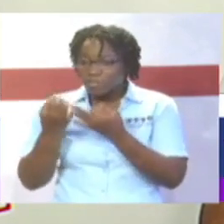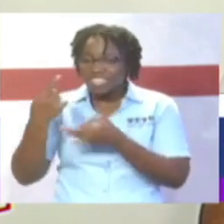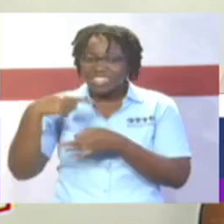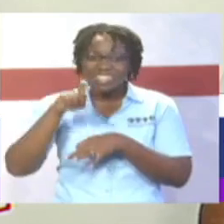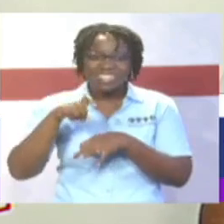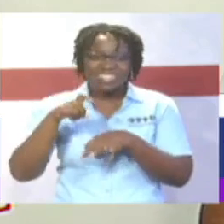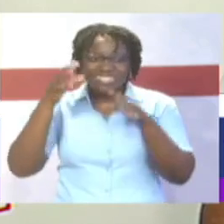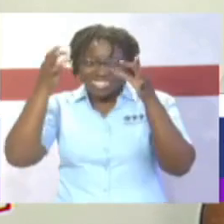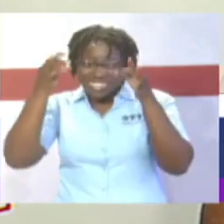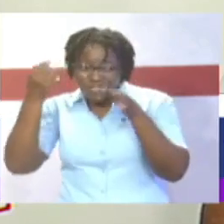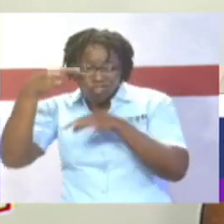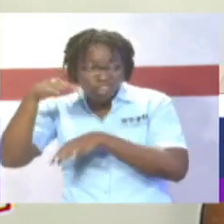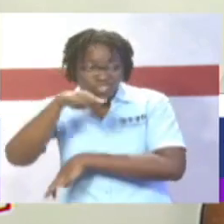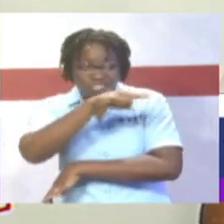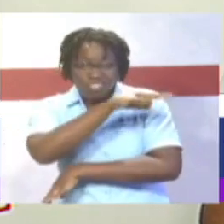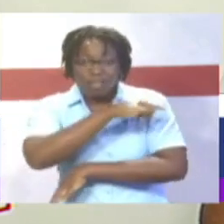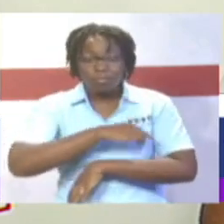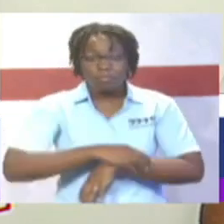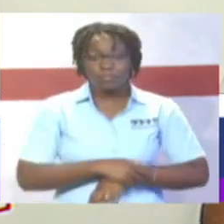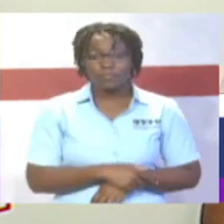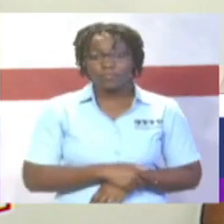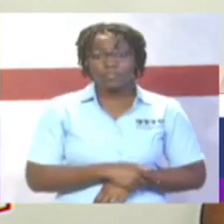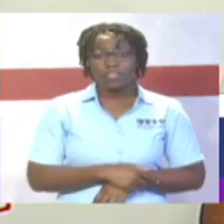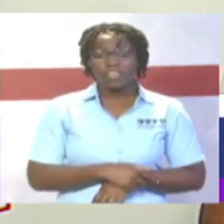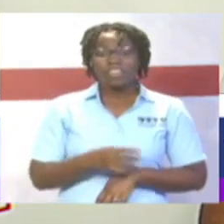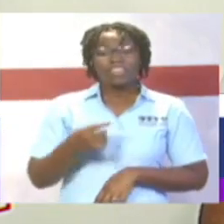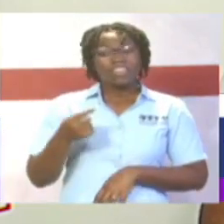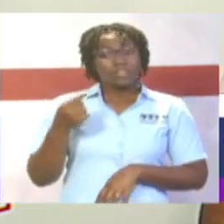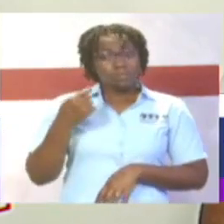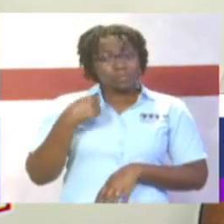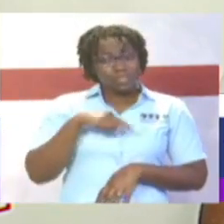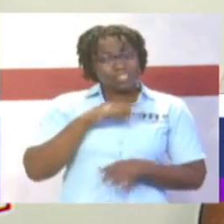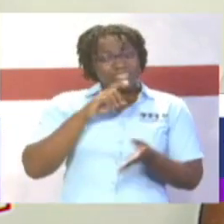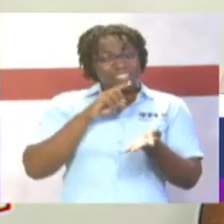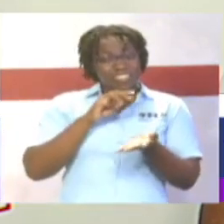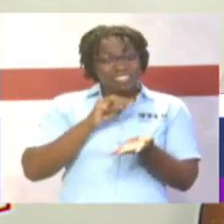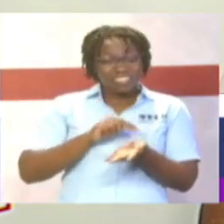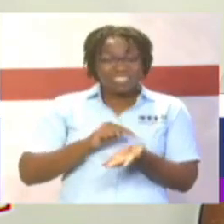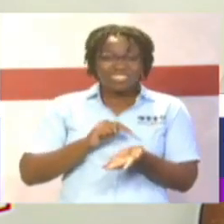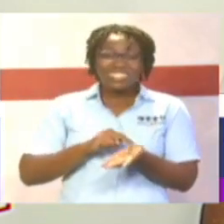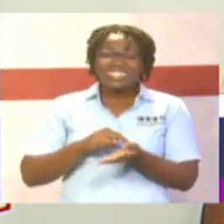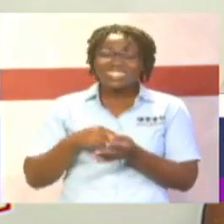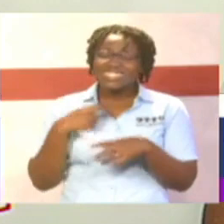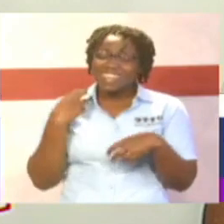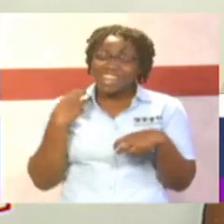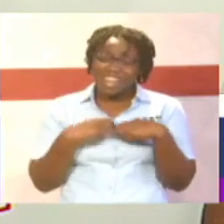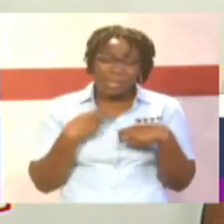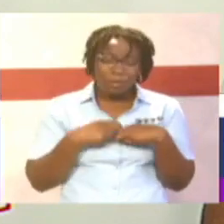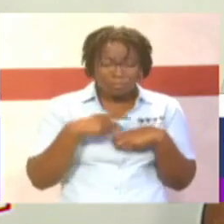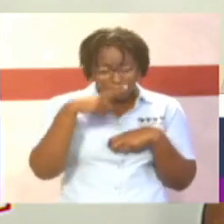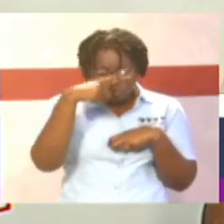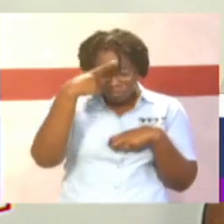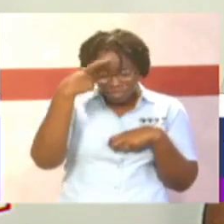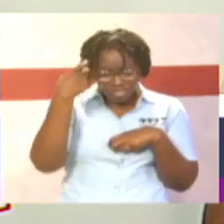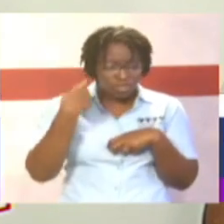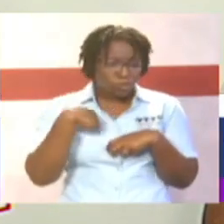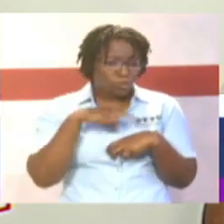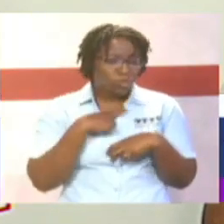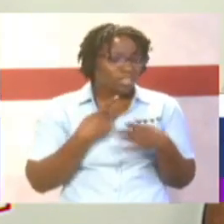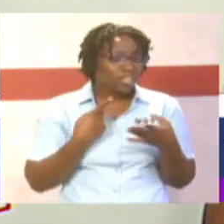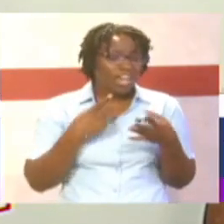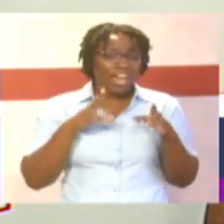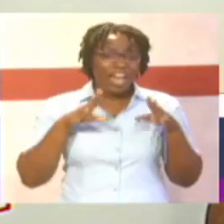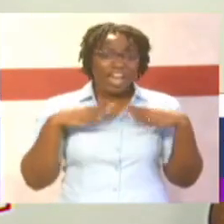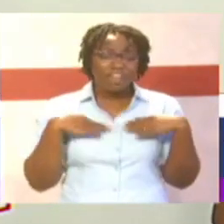ones. And as nurses, it's hard because we are the ones tasked with ensuring that we do what is